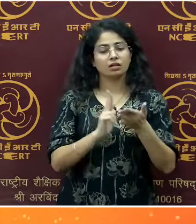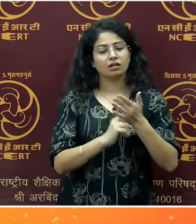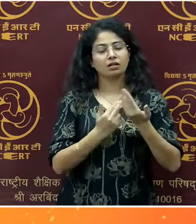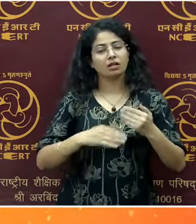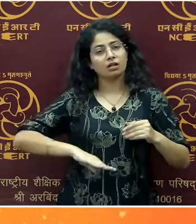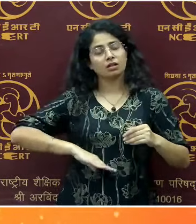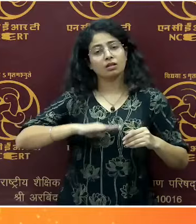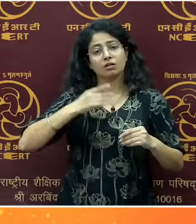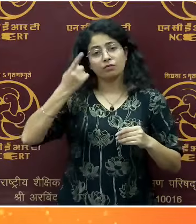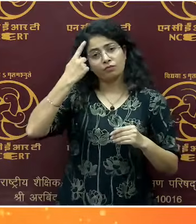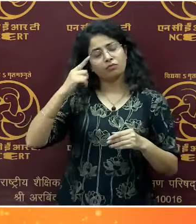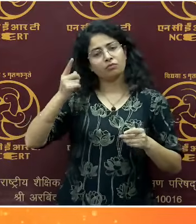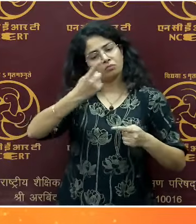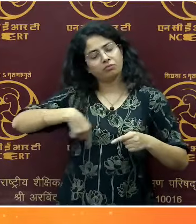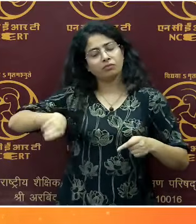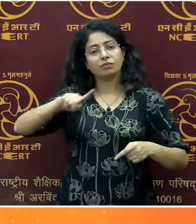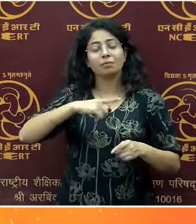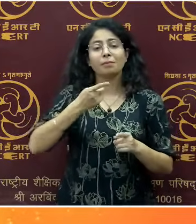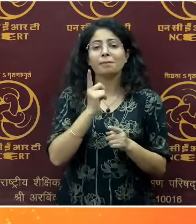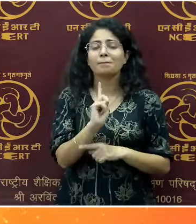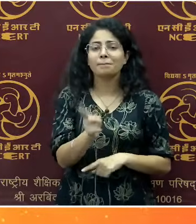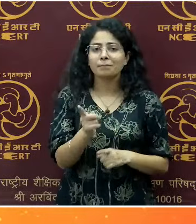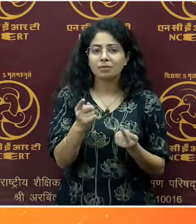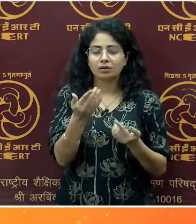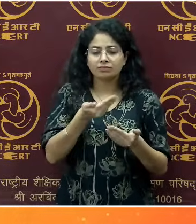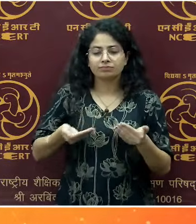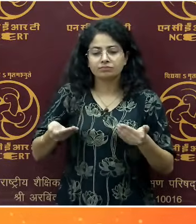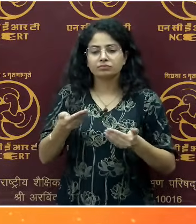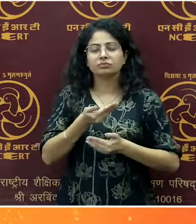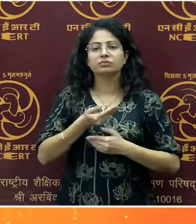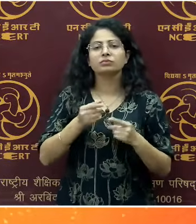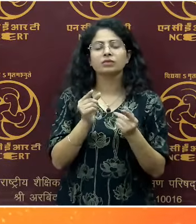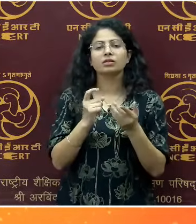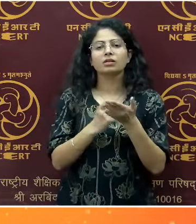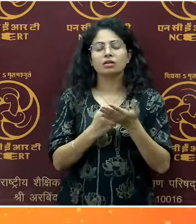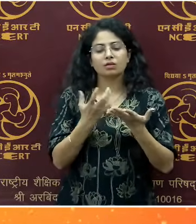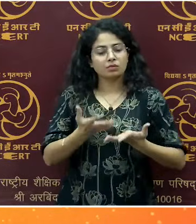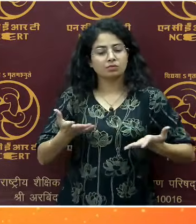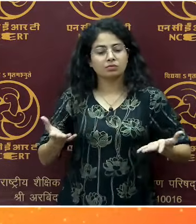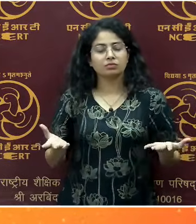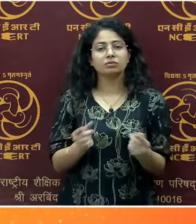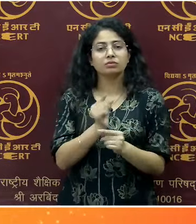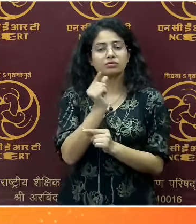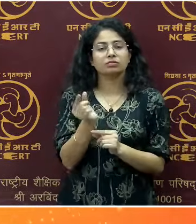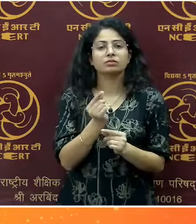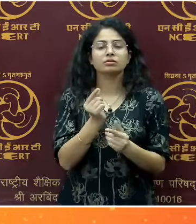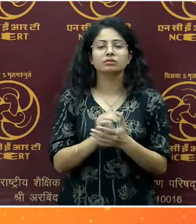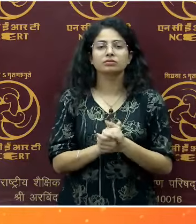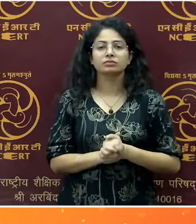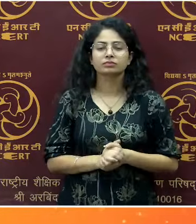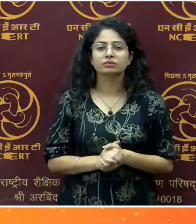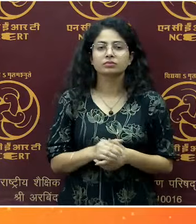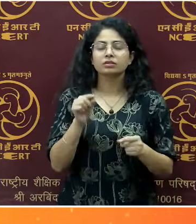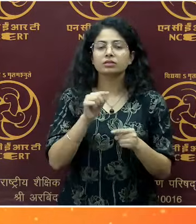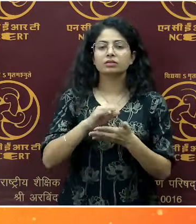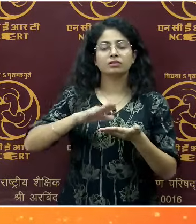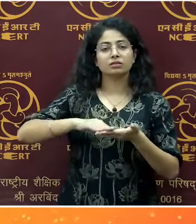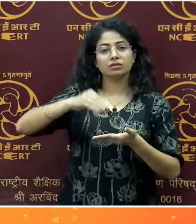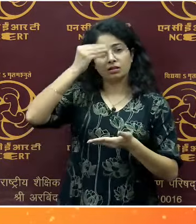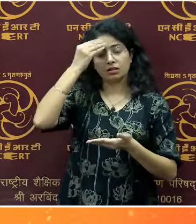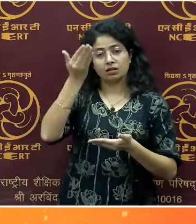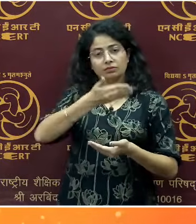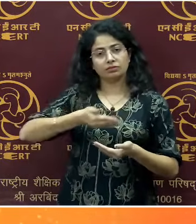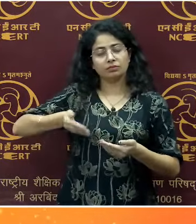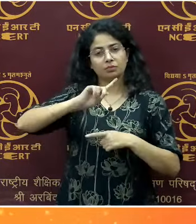enough for everybody, but we need to use its resources wisely. So this is the learning. You have